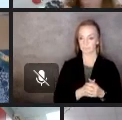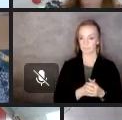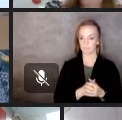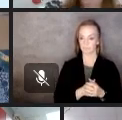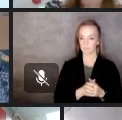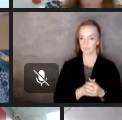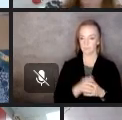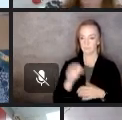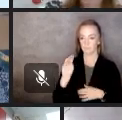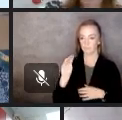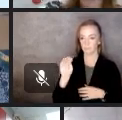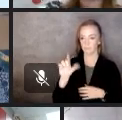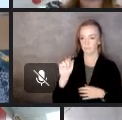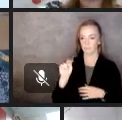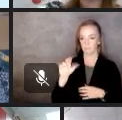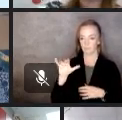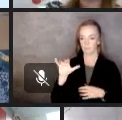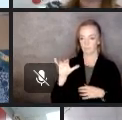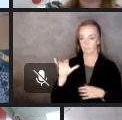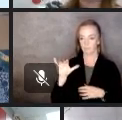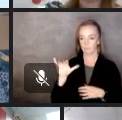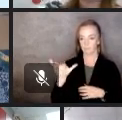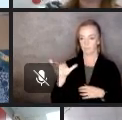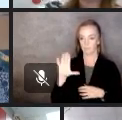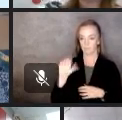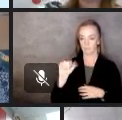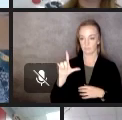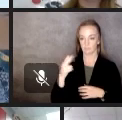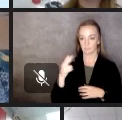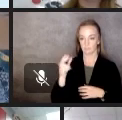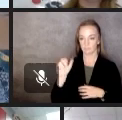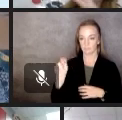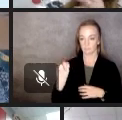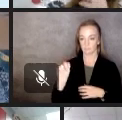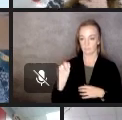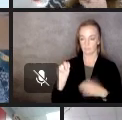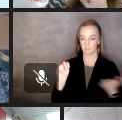Melanie Callahan. Here. Carla Lawson.